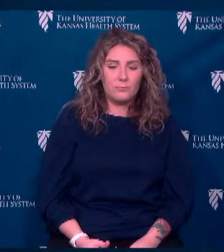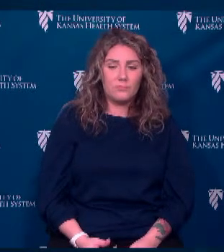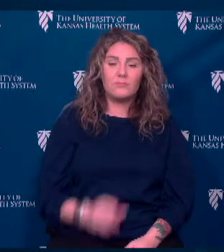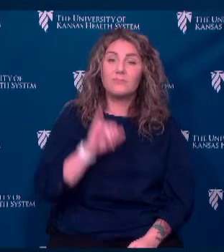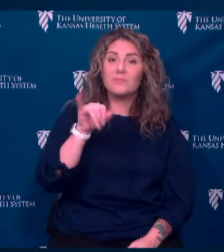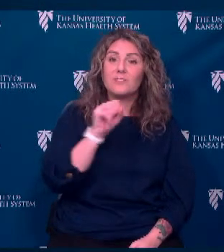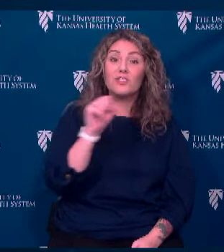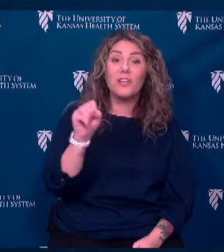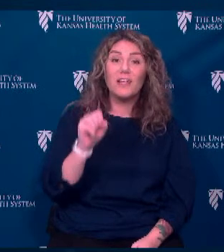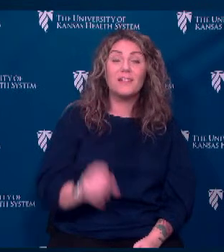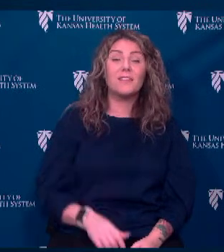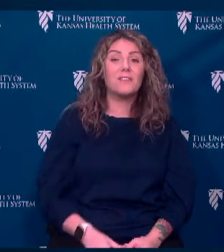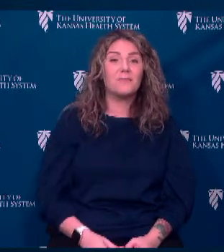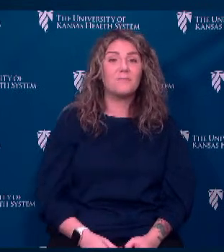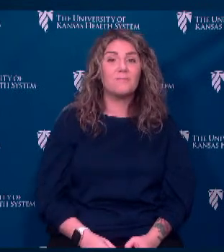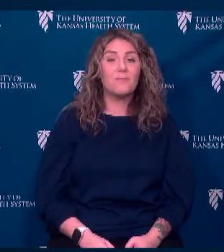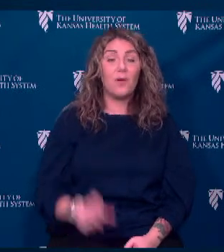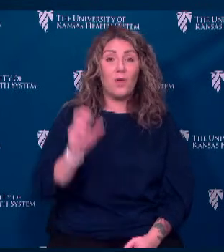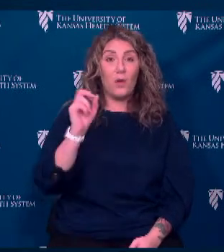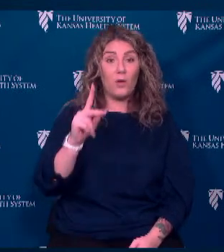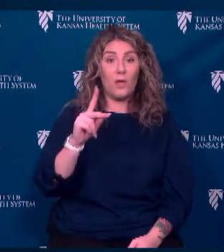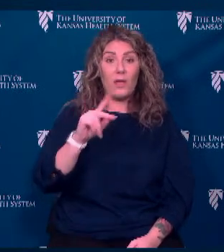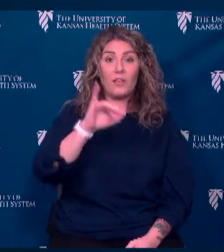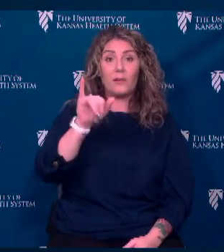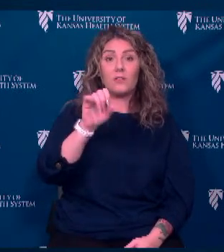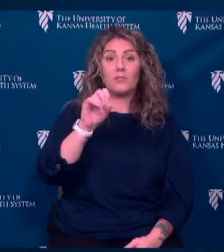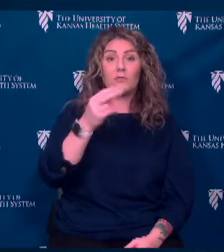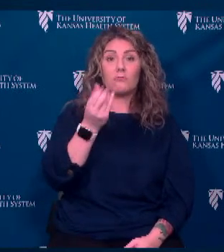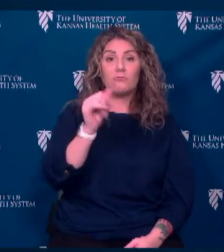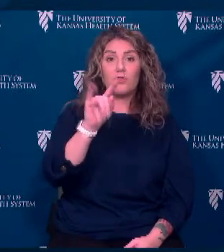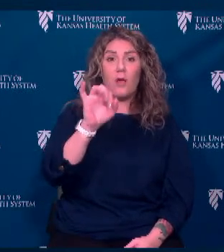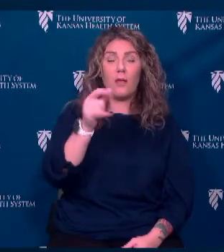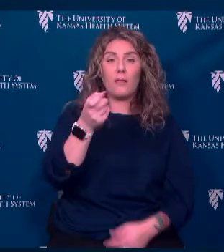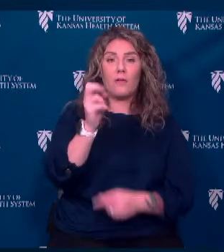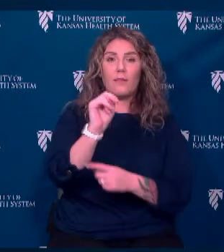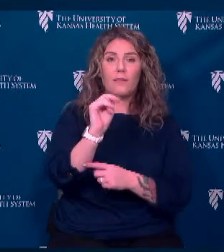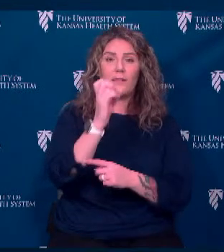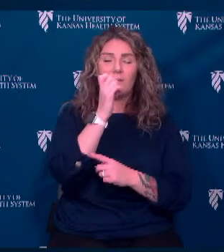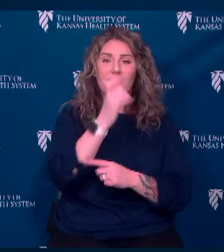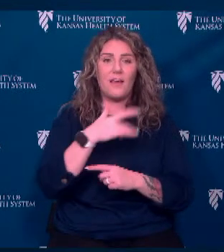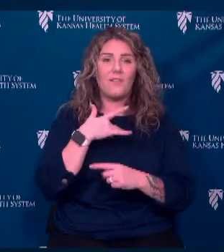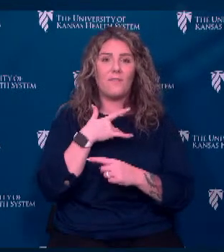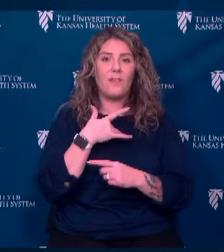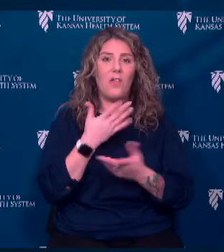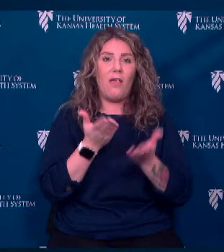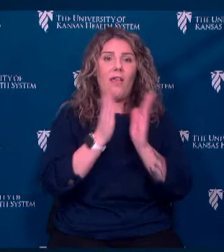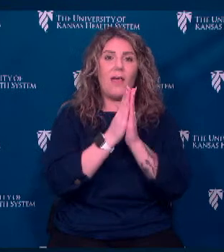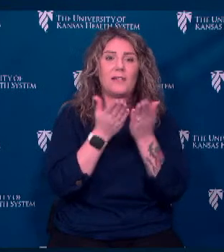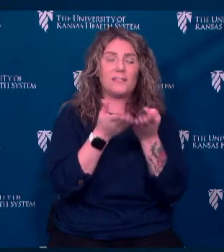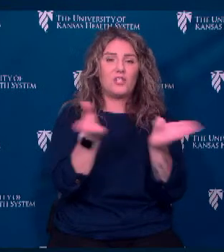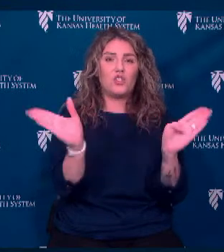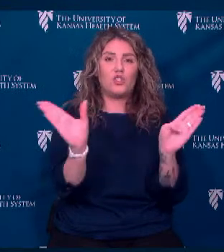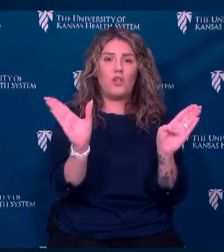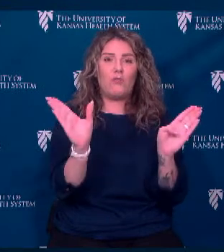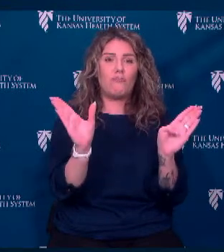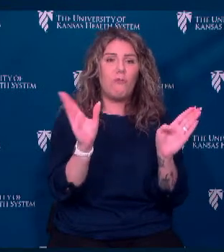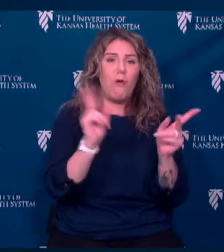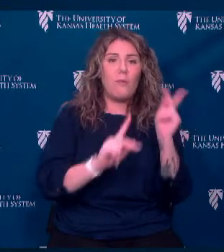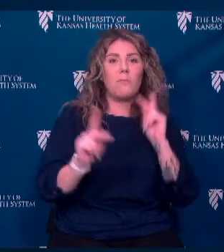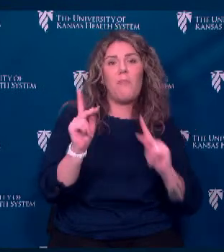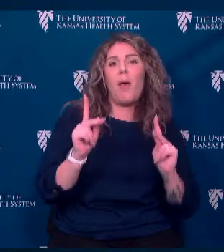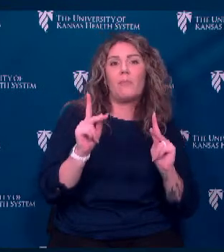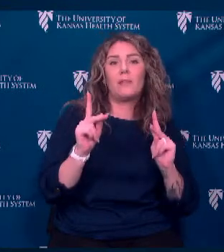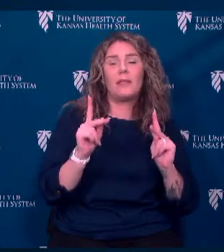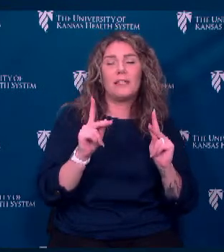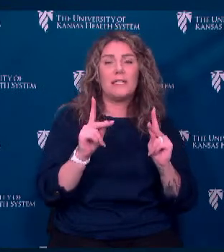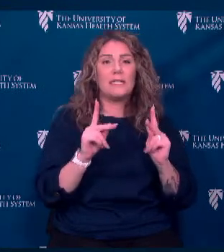Jess, thank you. Okay, so yes, Jonathan doesn't feel that asking the general public to bend the curve is a winning